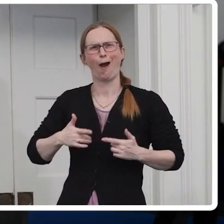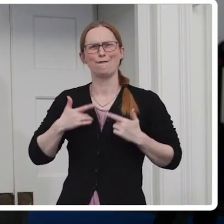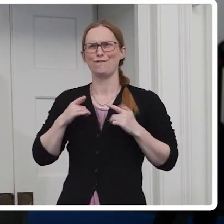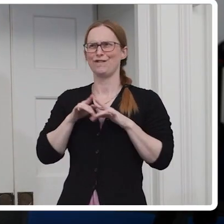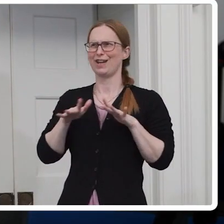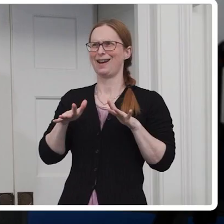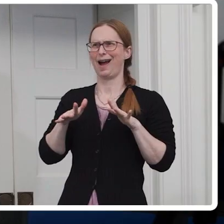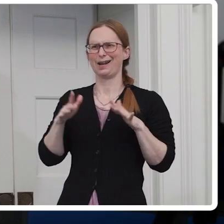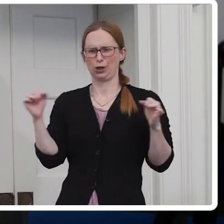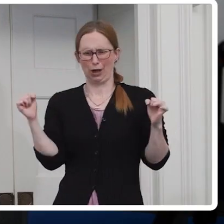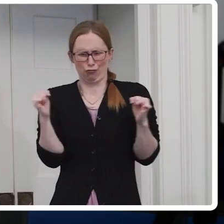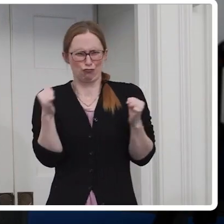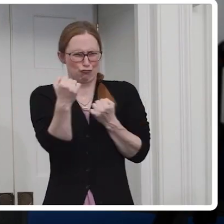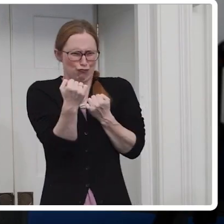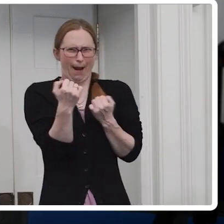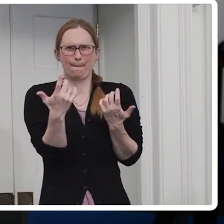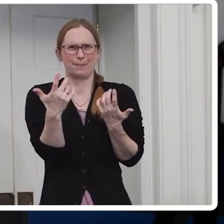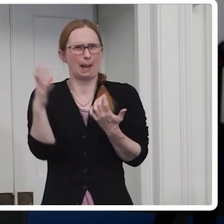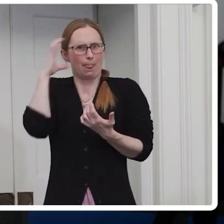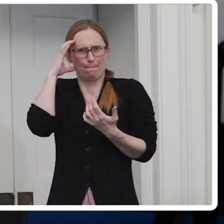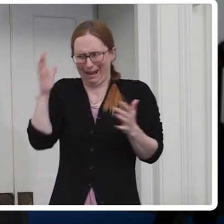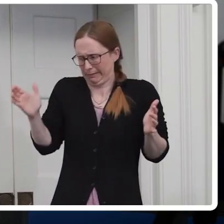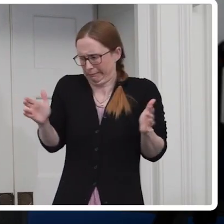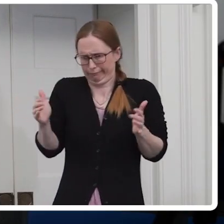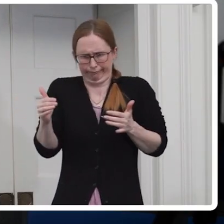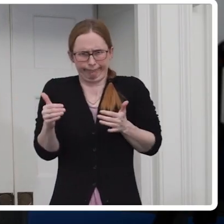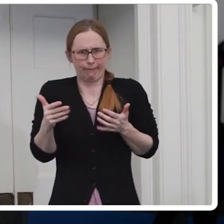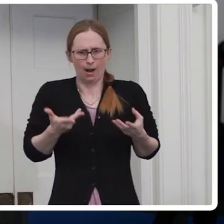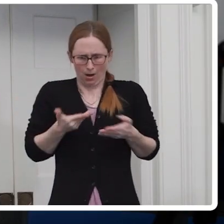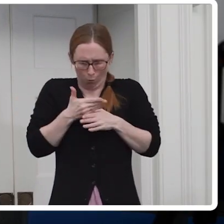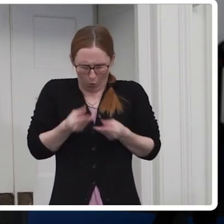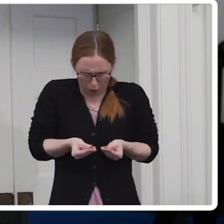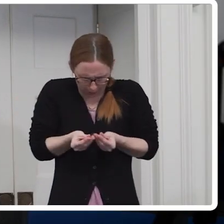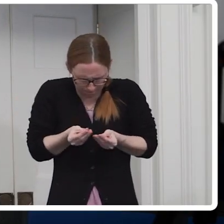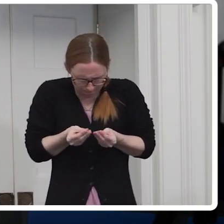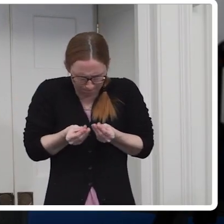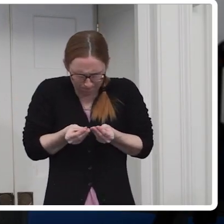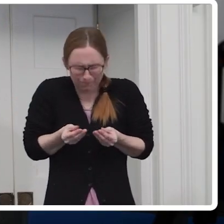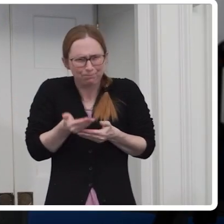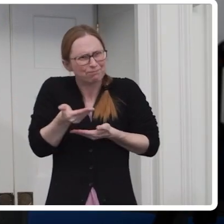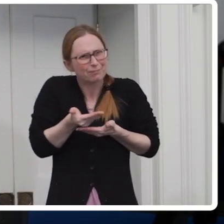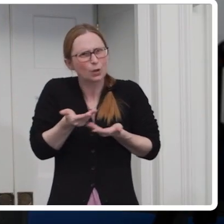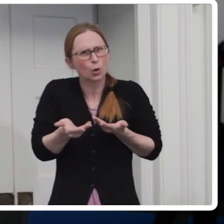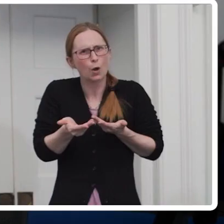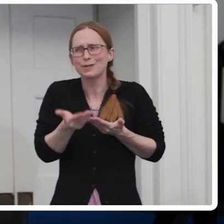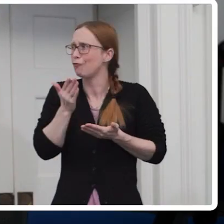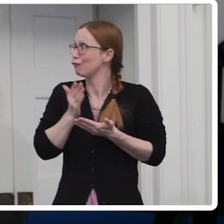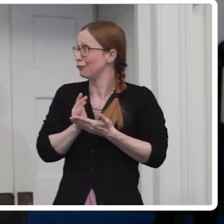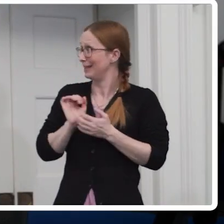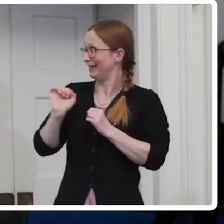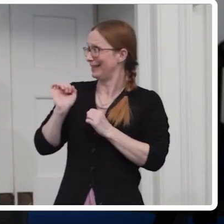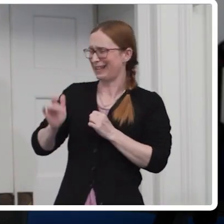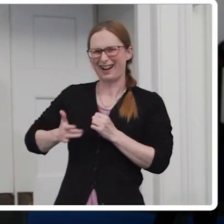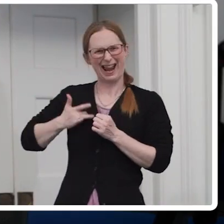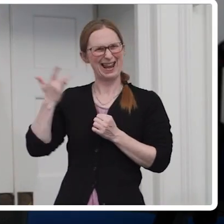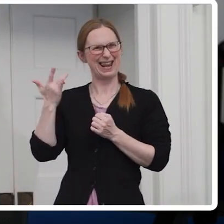And it makes me think about this kind of cramped quarters of the bed and how close she was to her work. And really the work is